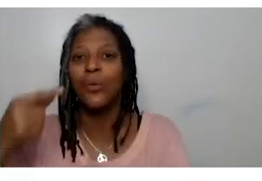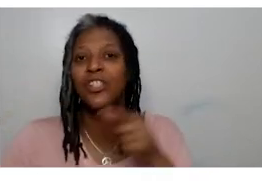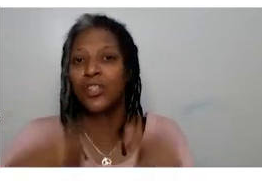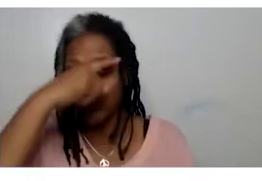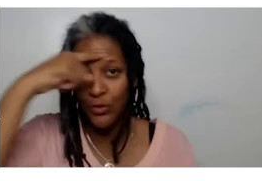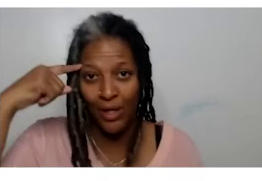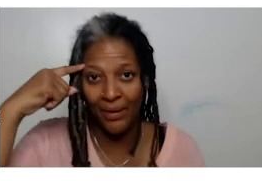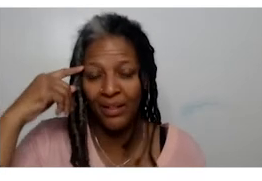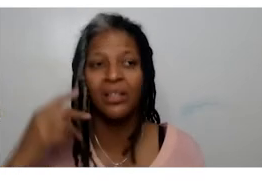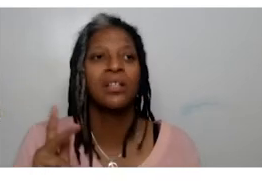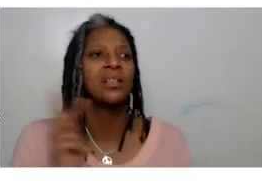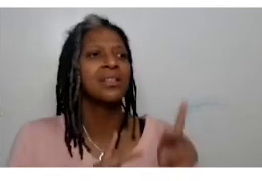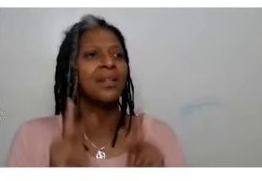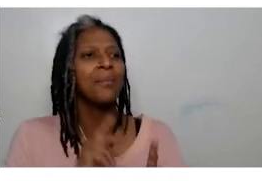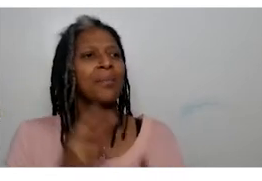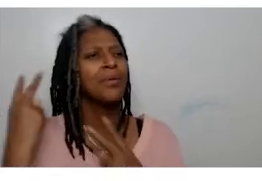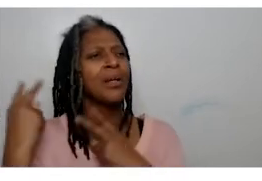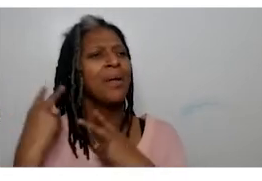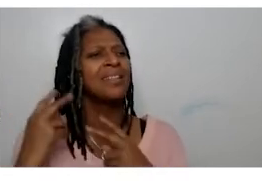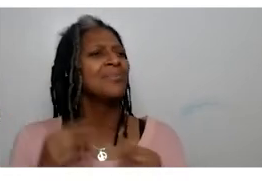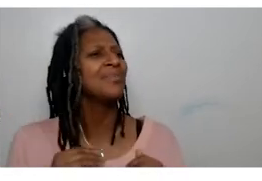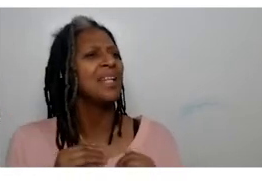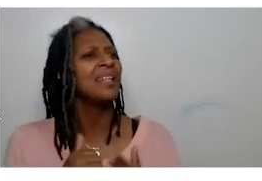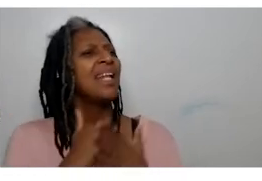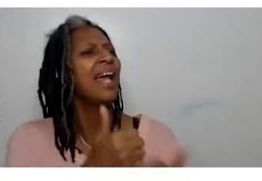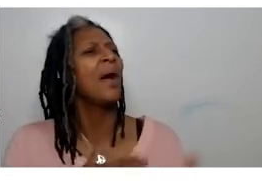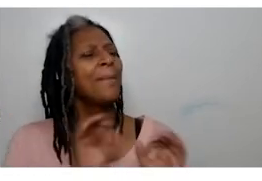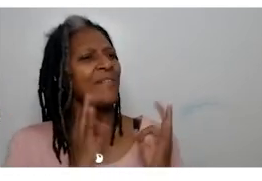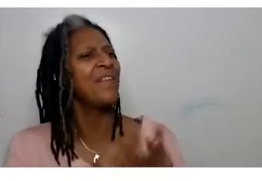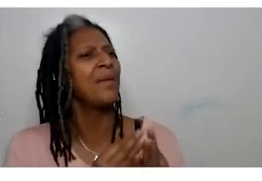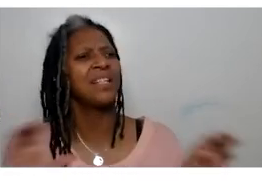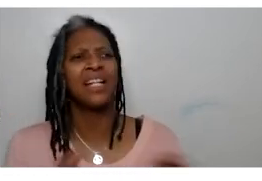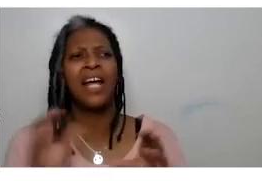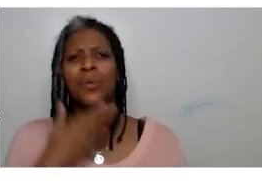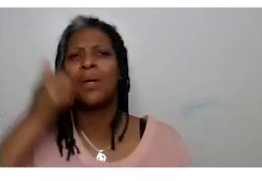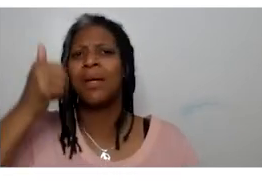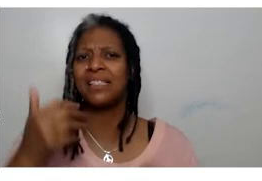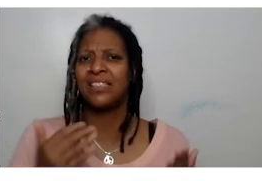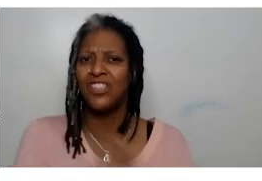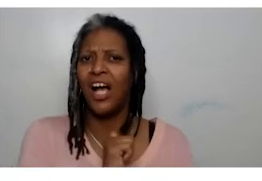my family that I could possibly do? I've worked with a family whose grandmother,